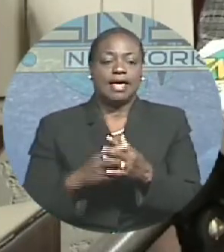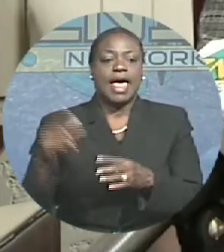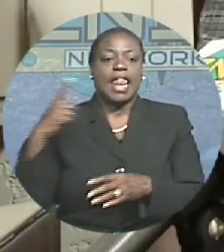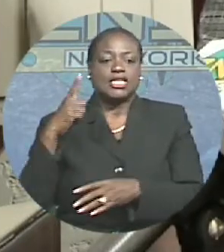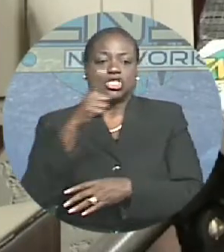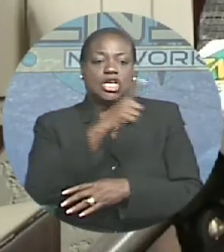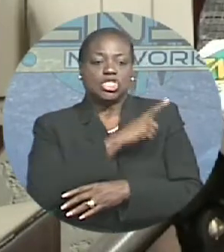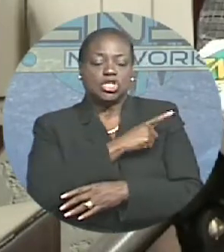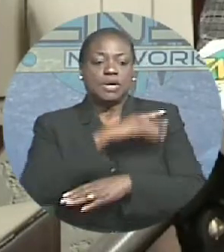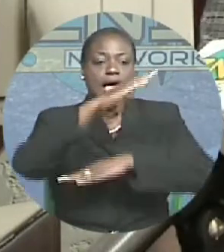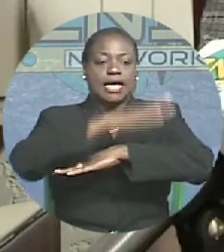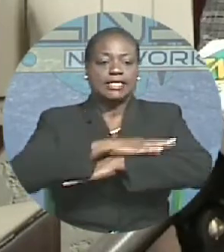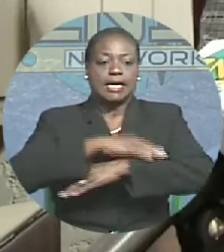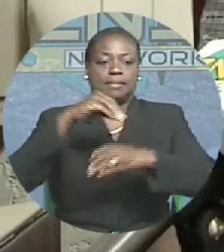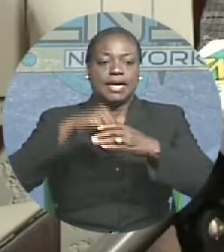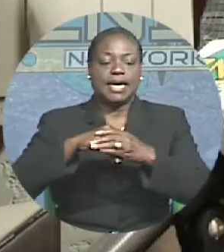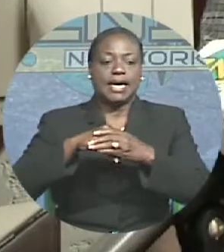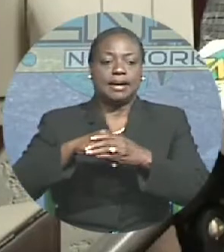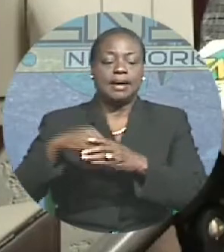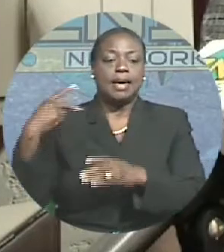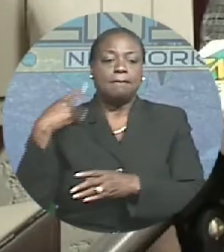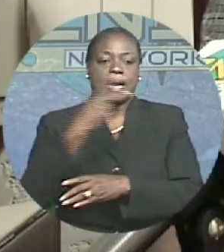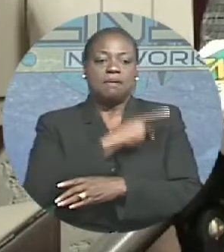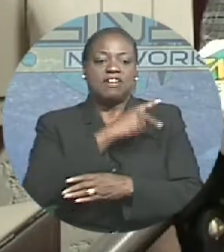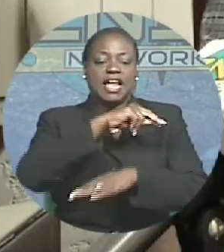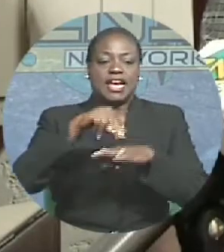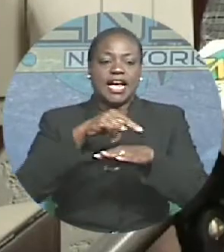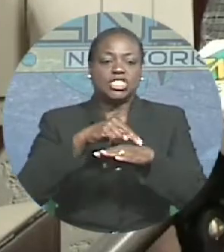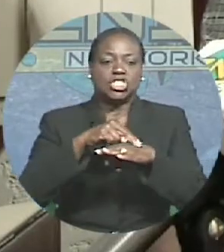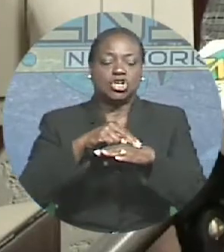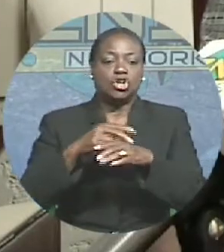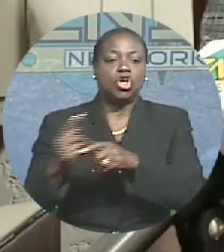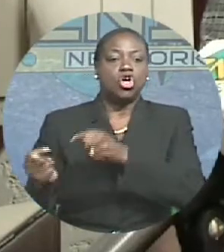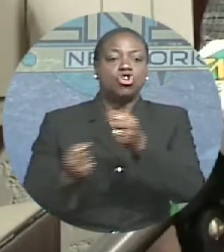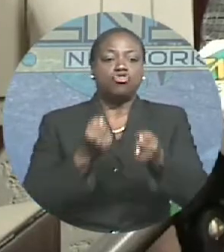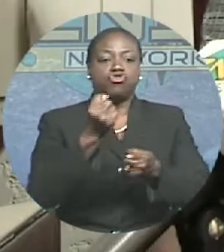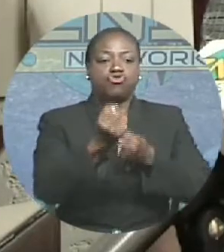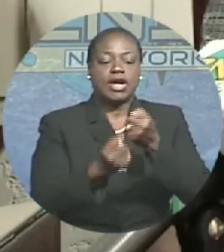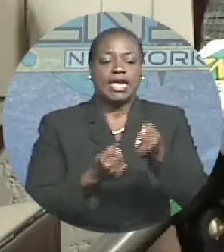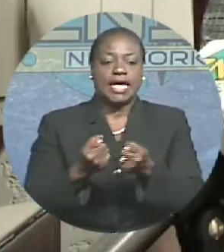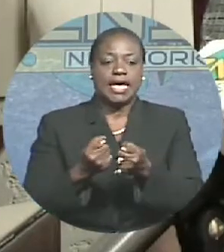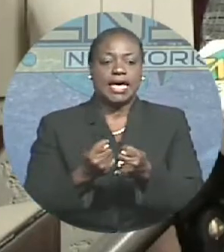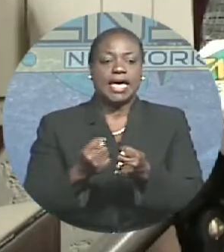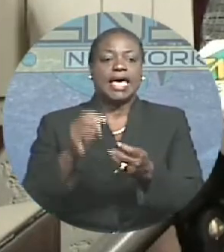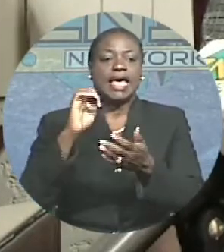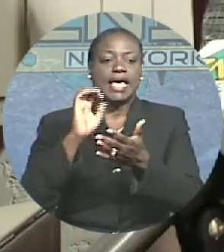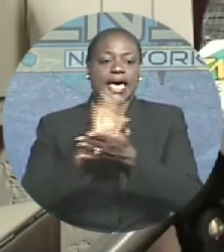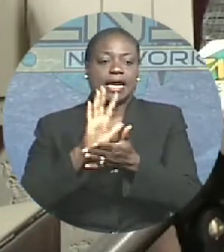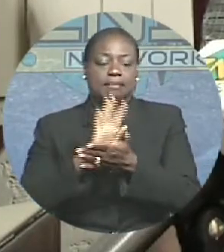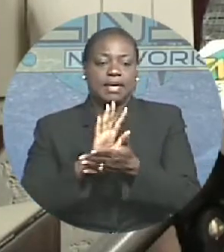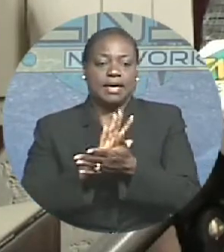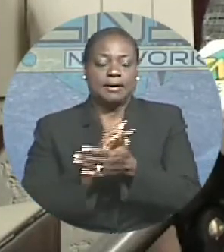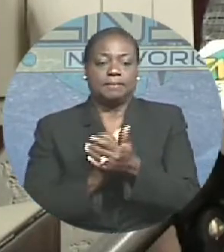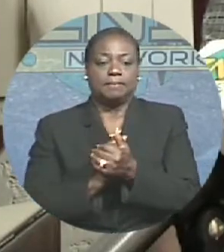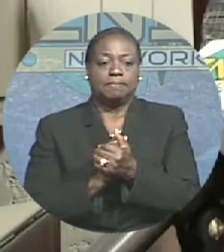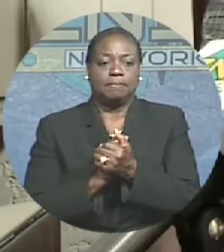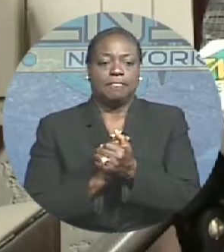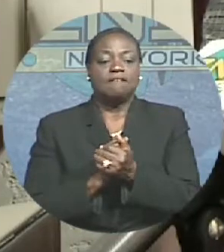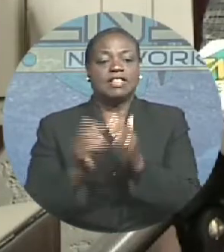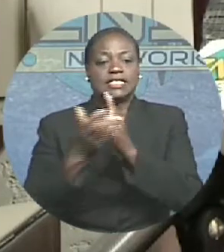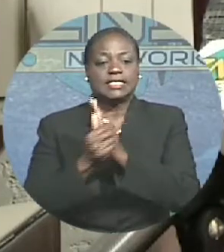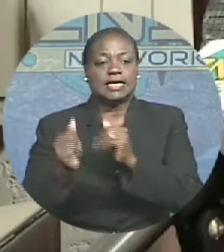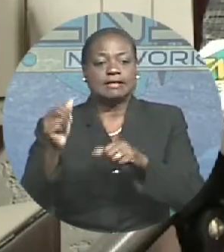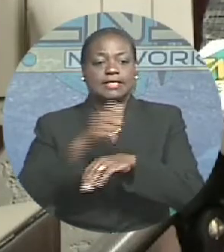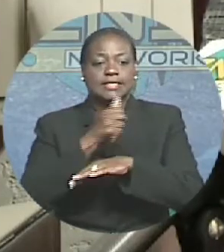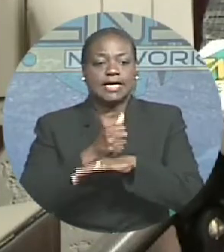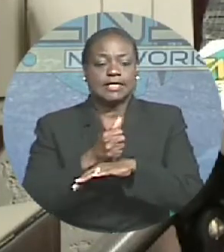for the establishment of a national training academy that will have the mandate of matching the skill sets of the